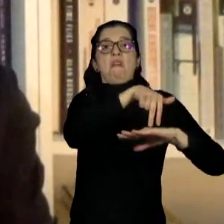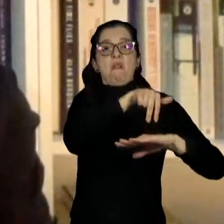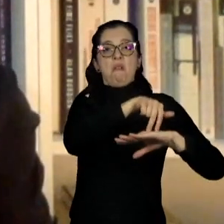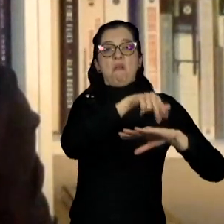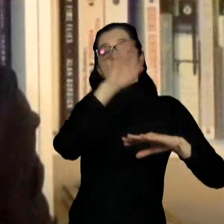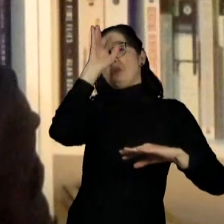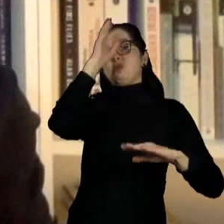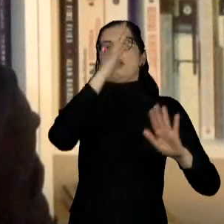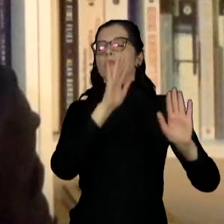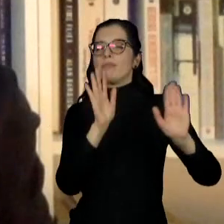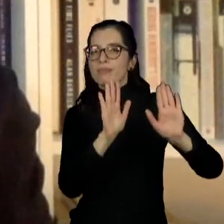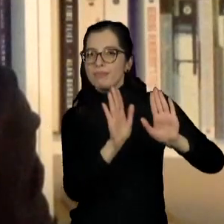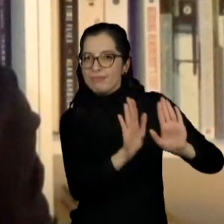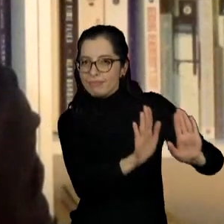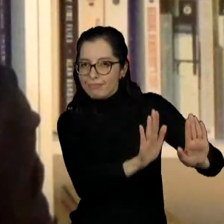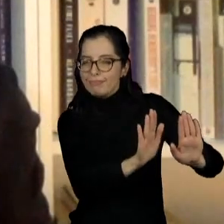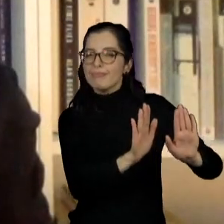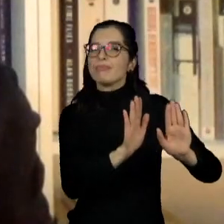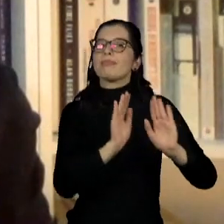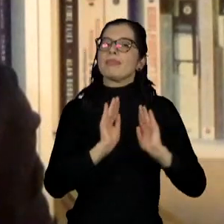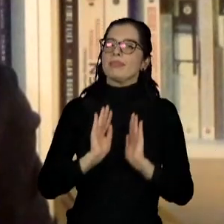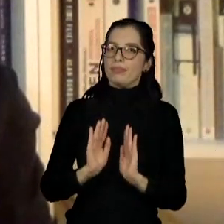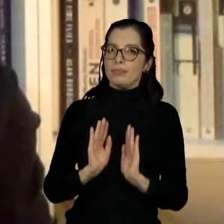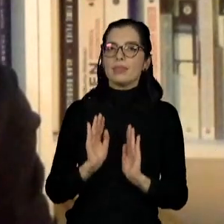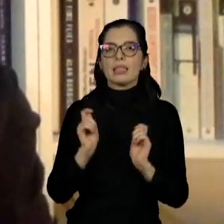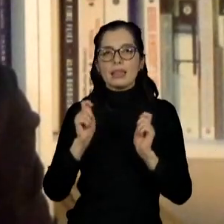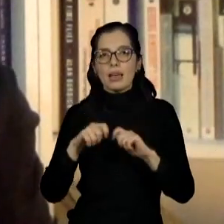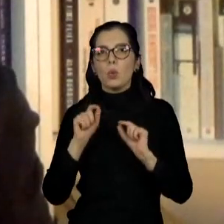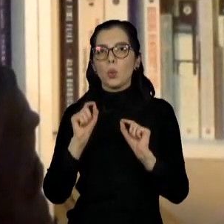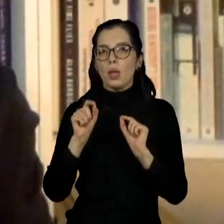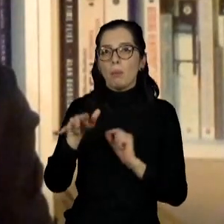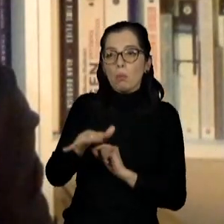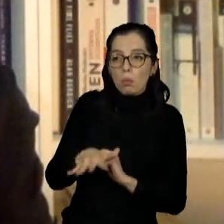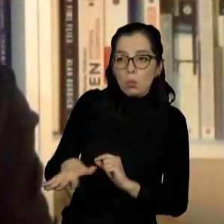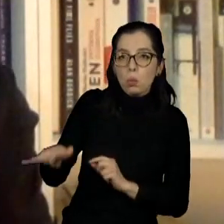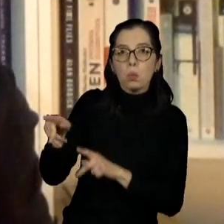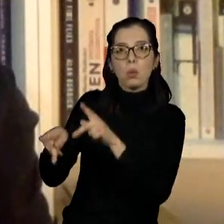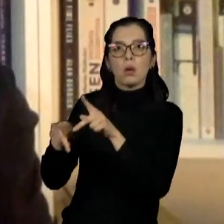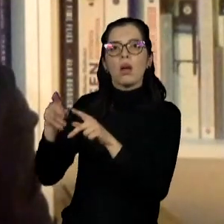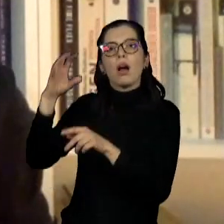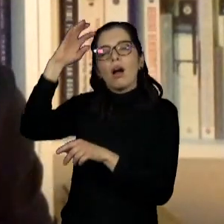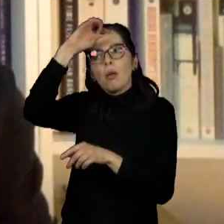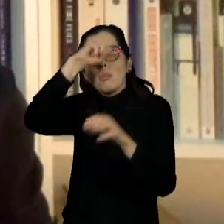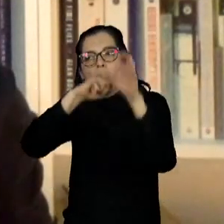government officials can be restored and the public learns to trust science again.